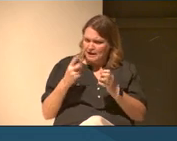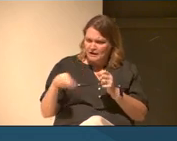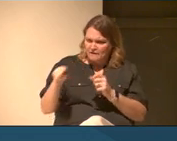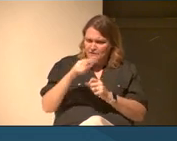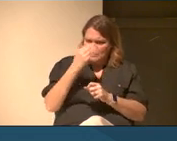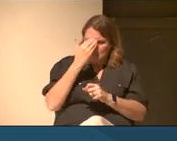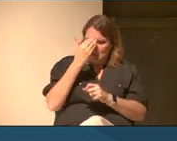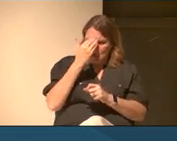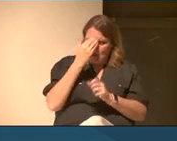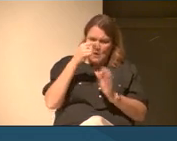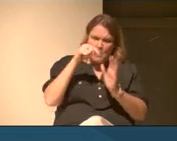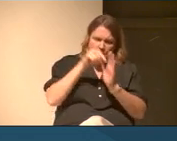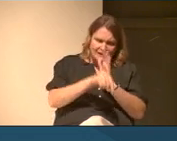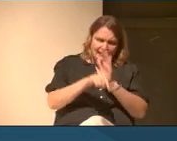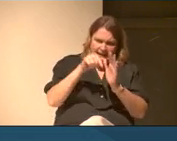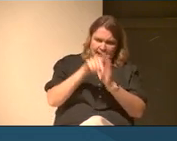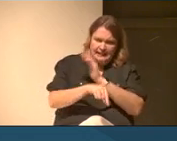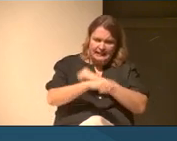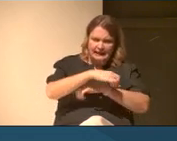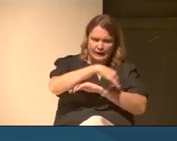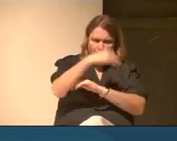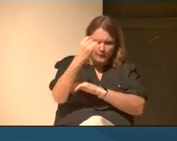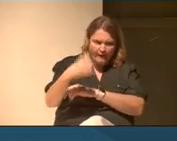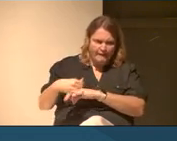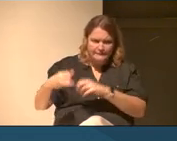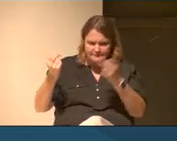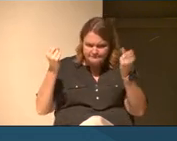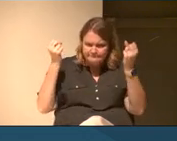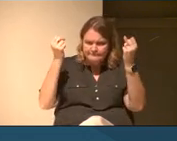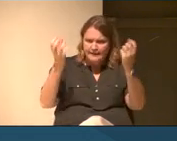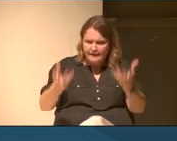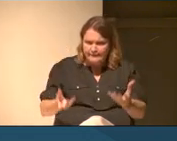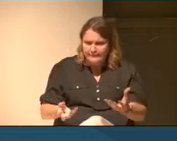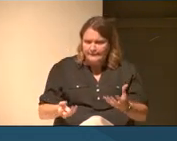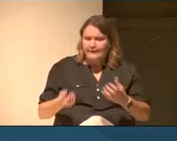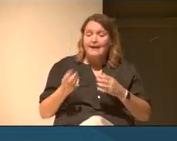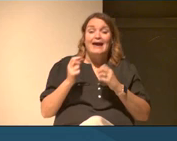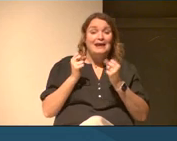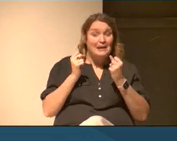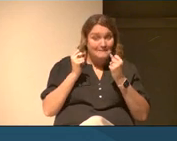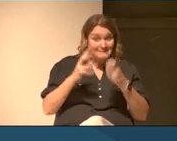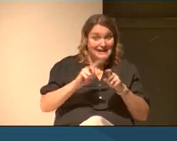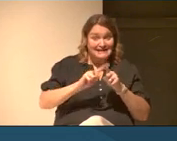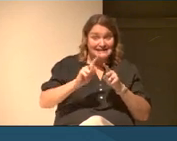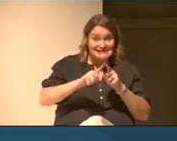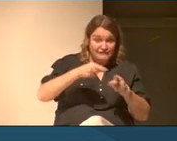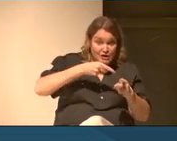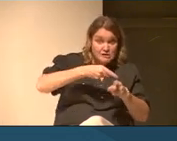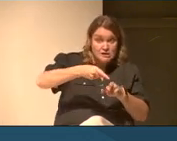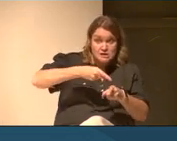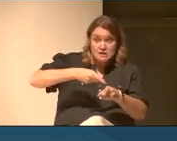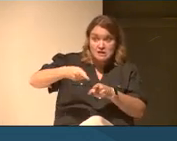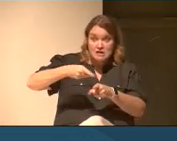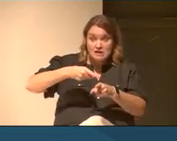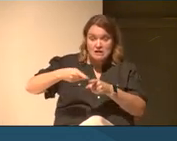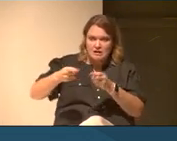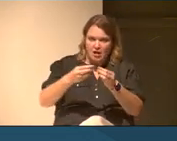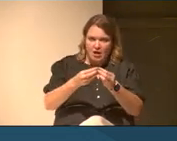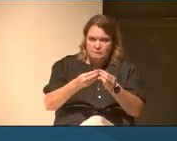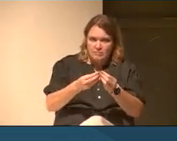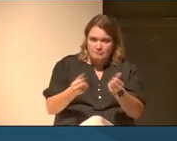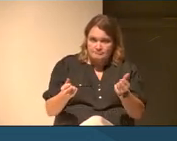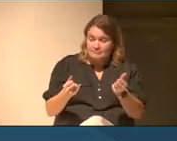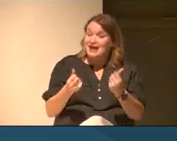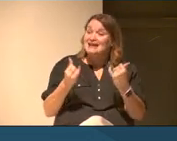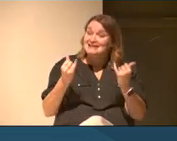of whales through whaling, and many species actually were on the verge of extinction. But now, many, many